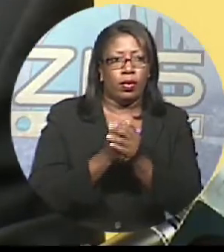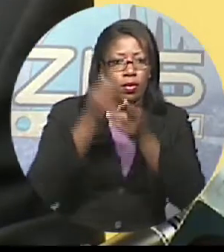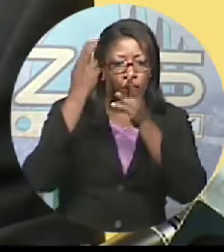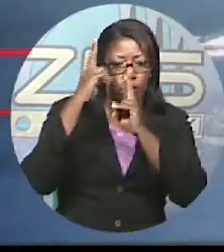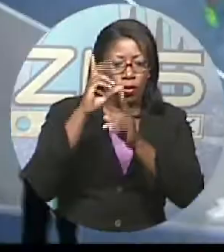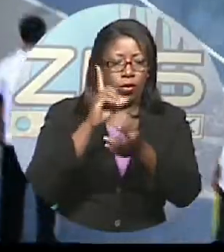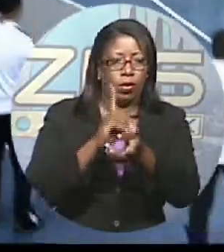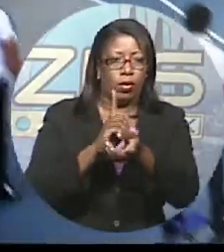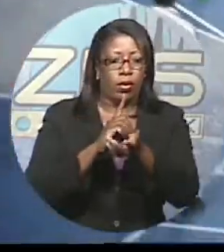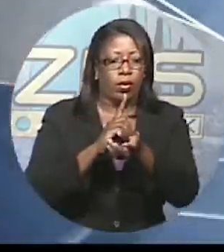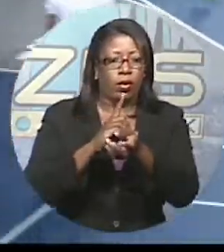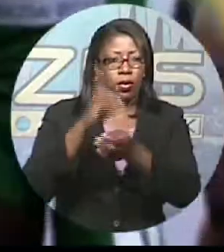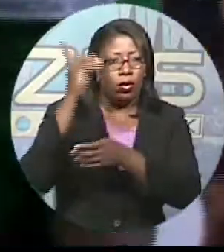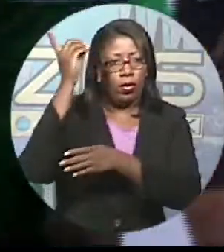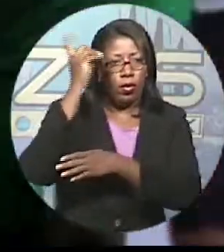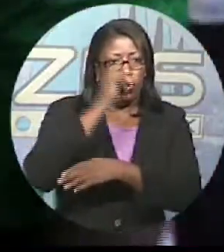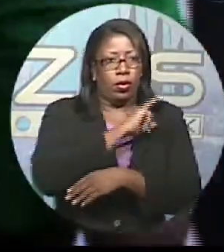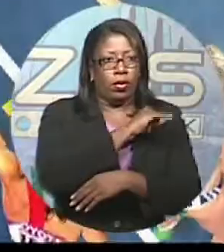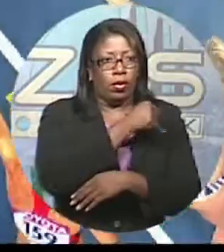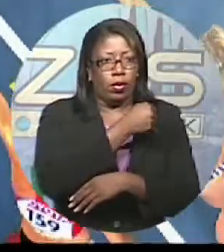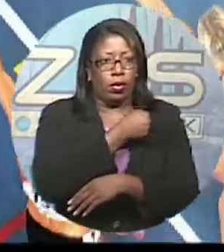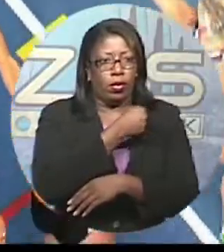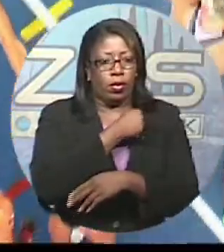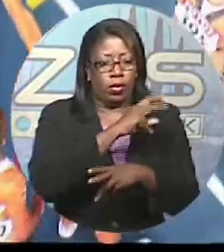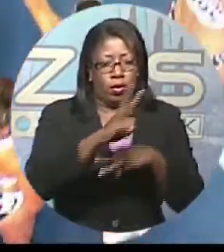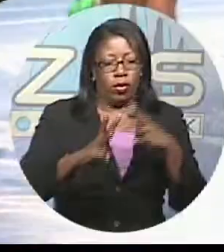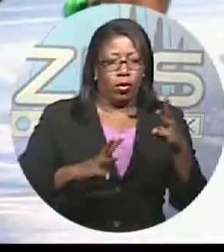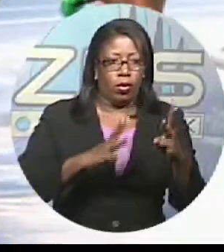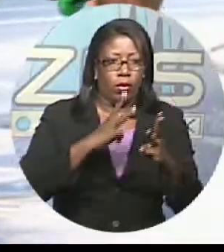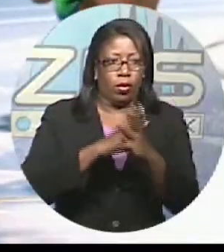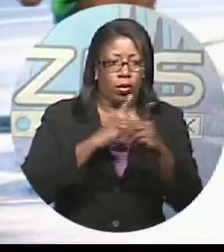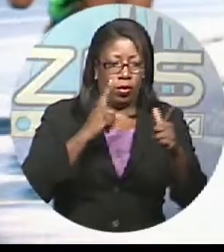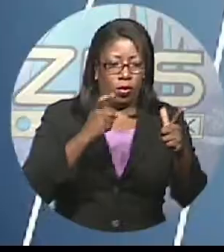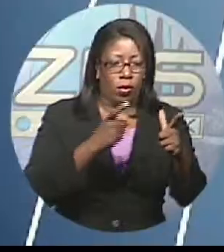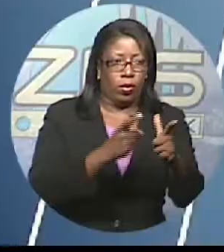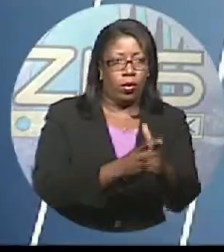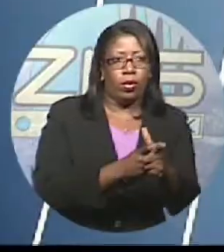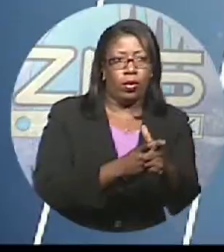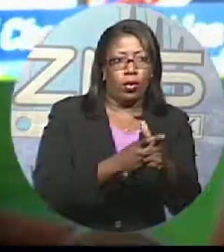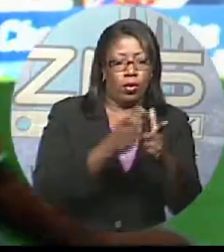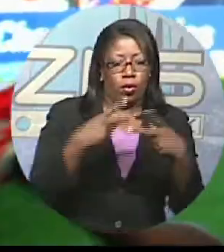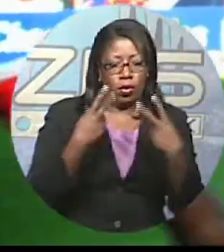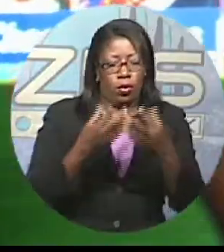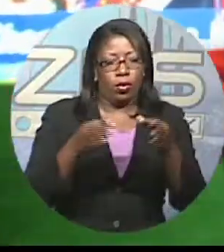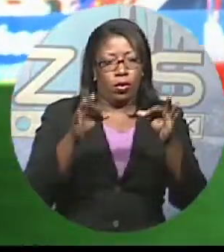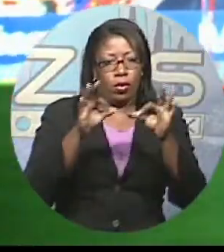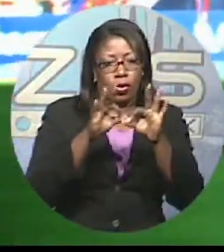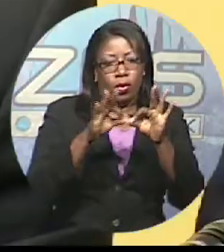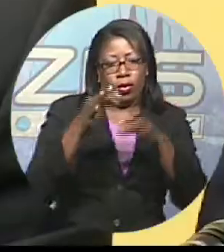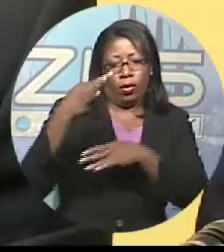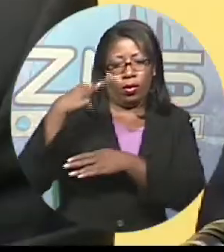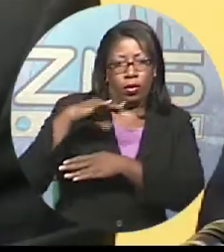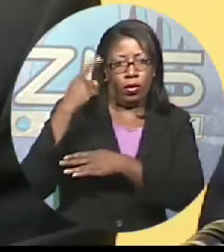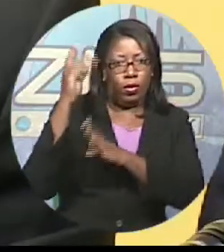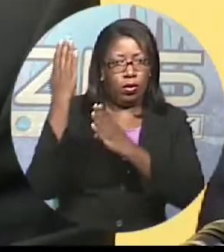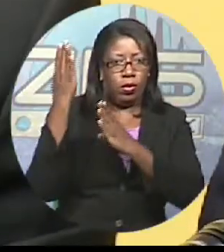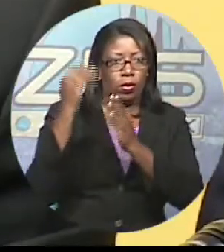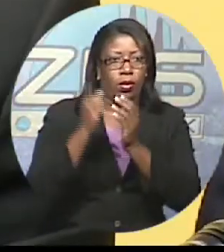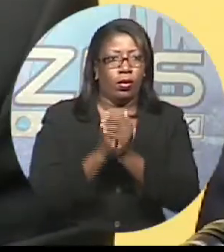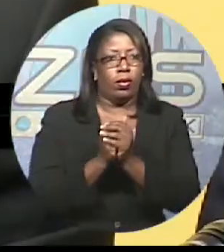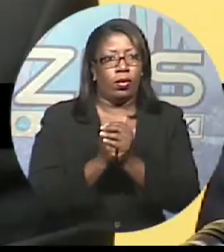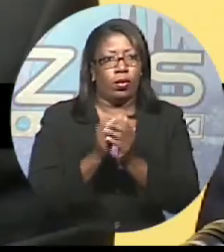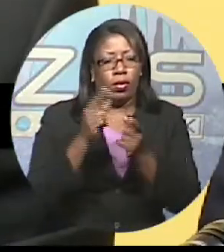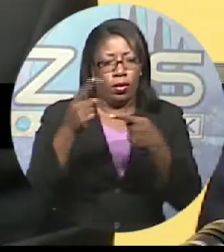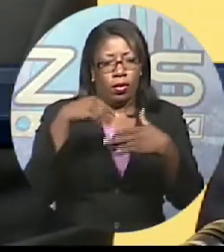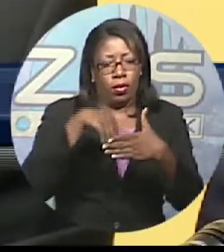Honourable Dr. Danny Johnson, says the World Relays are financially demanding, but will have significant rewards for the Bahamas. Seems like I'm coming in at around